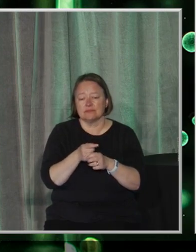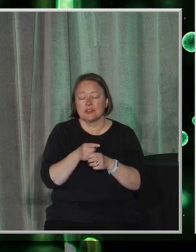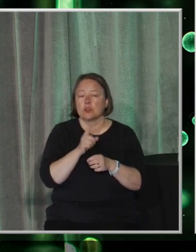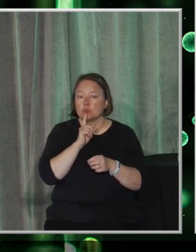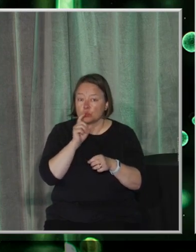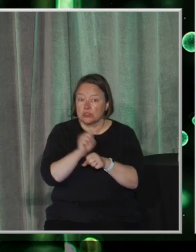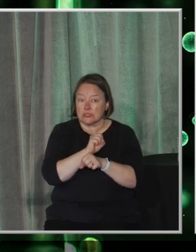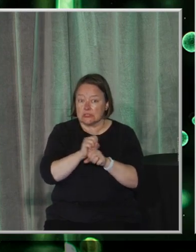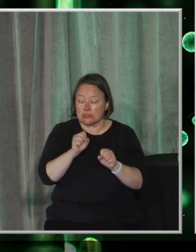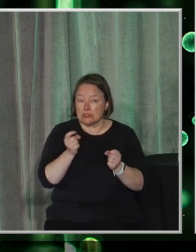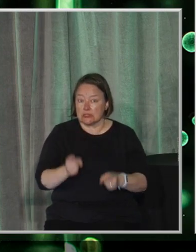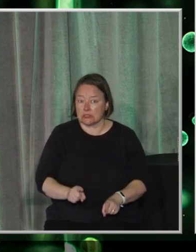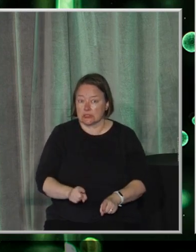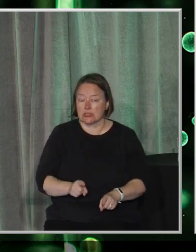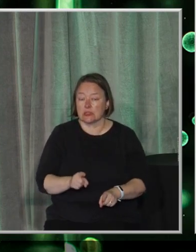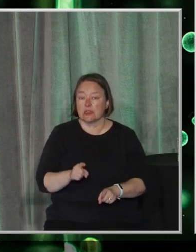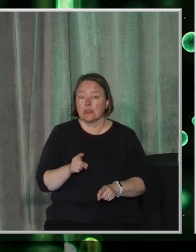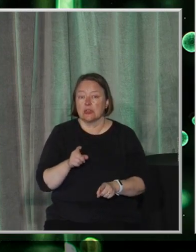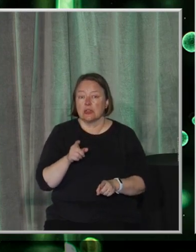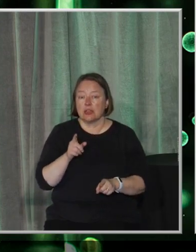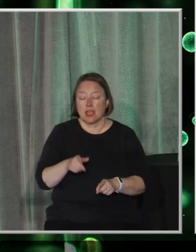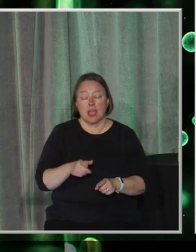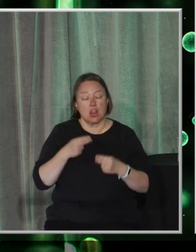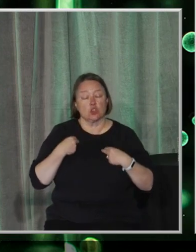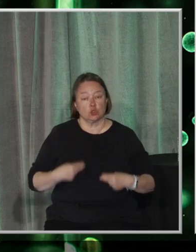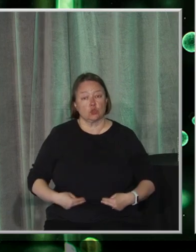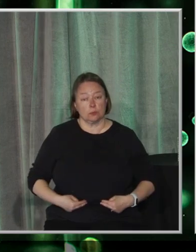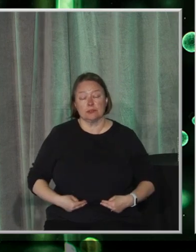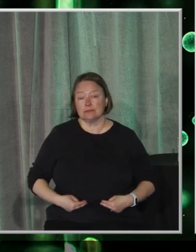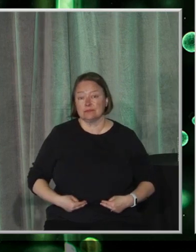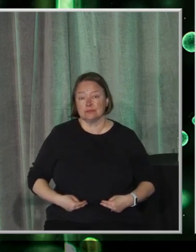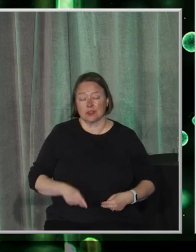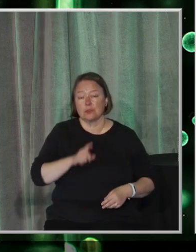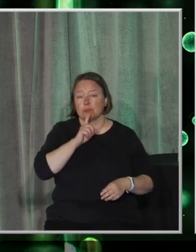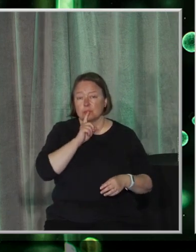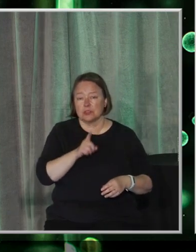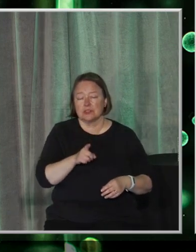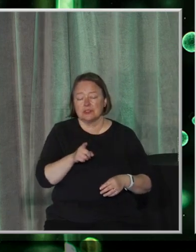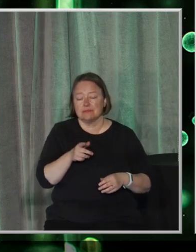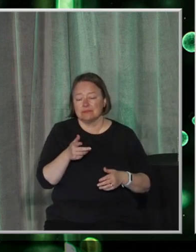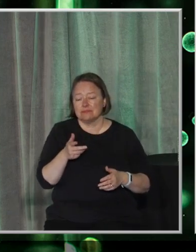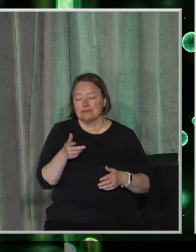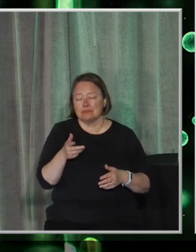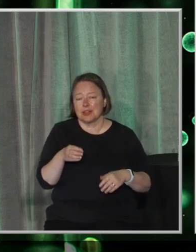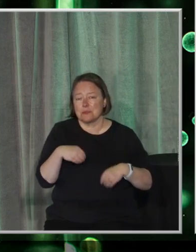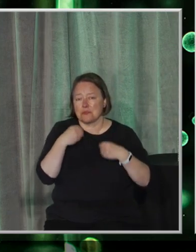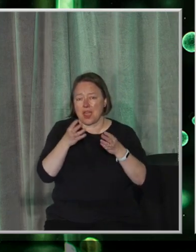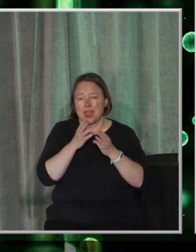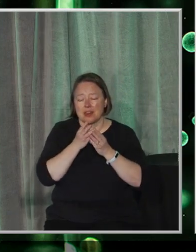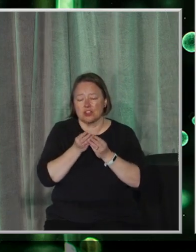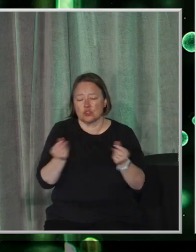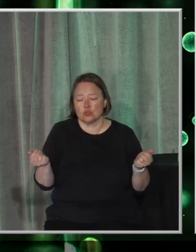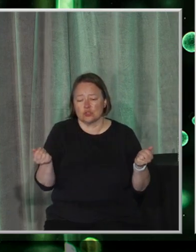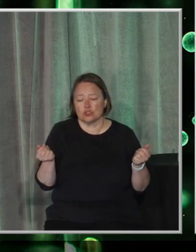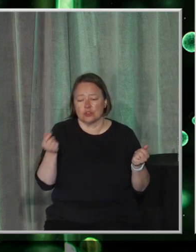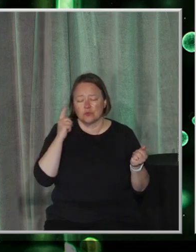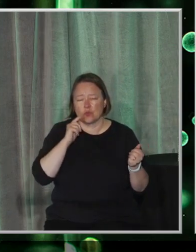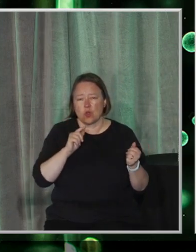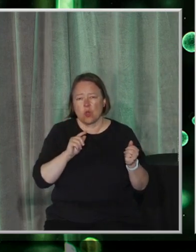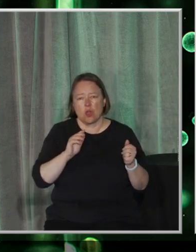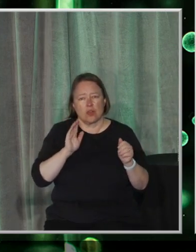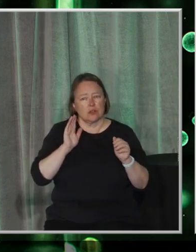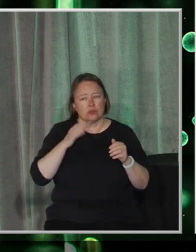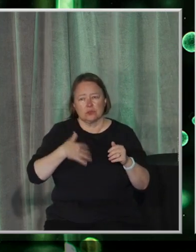realistic. And very human, and really kind of provided a solution to a great need